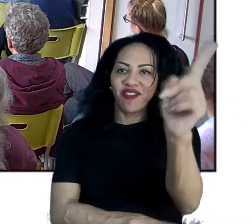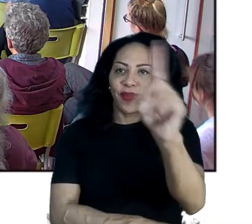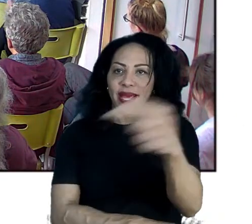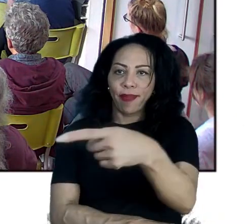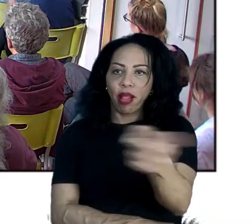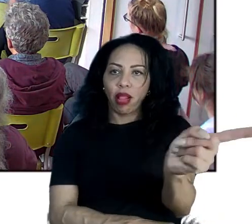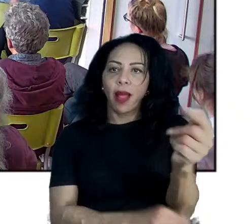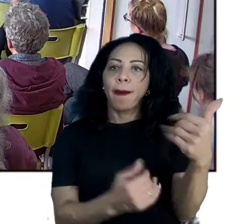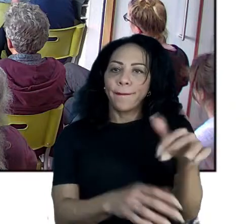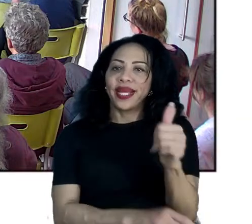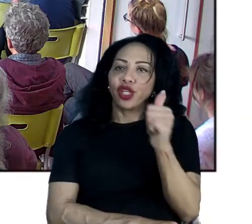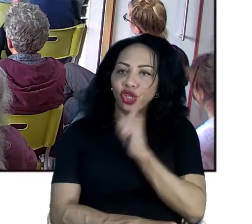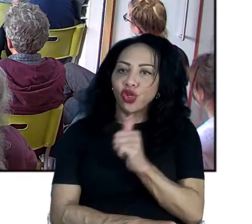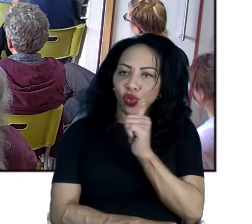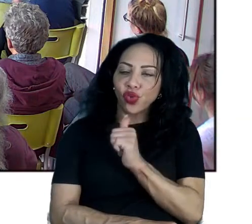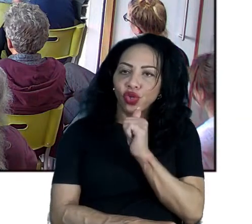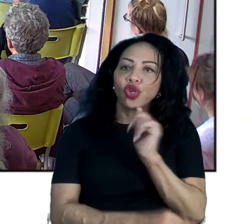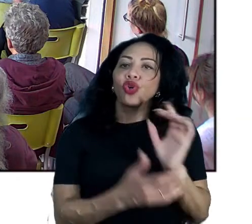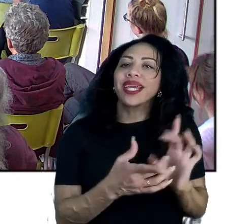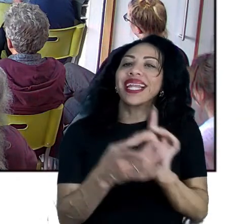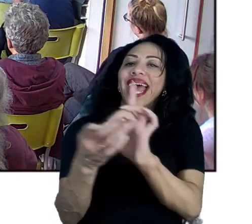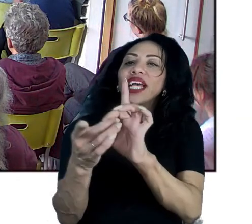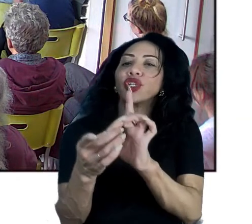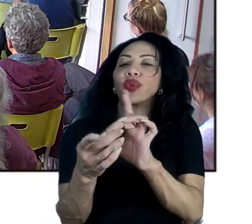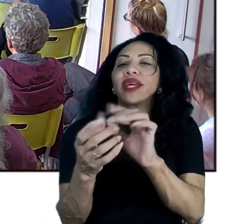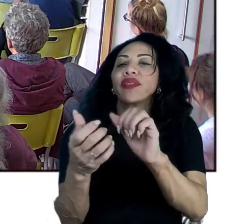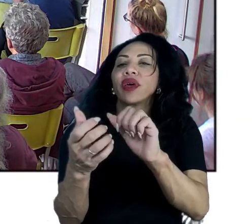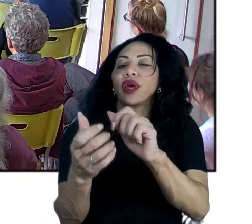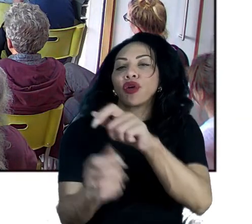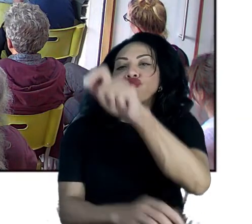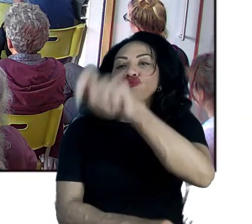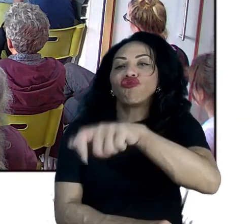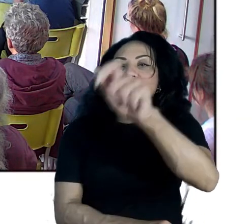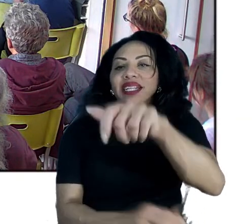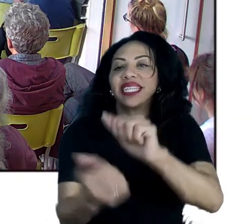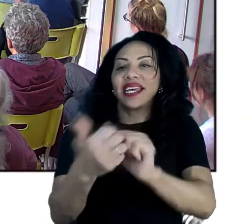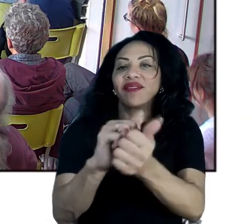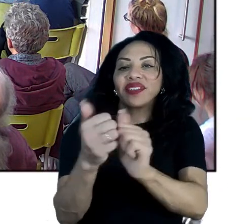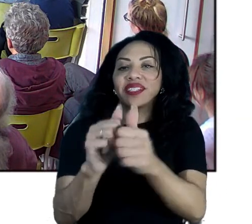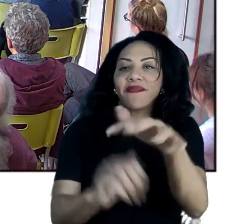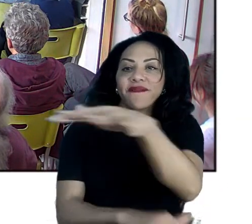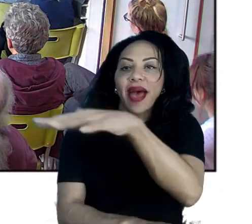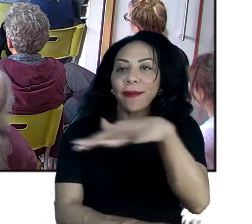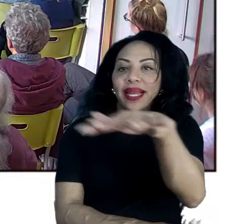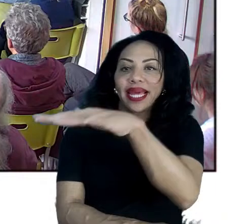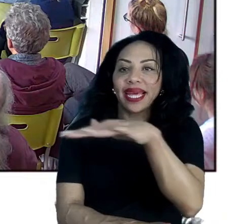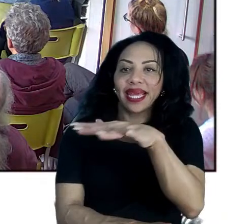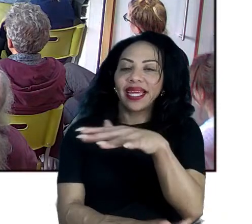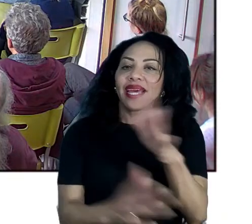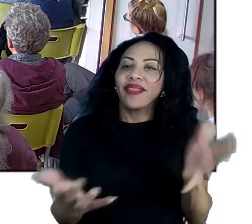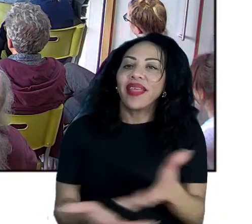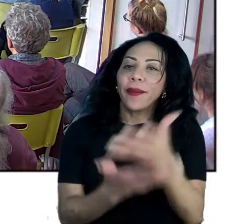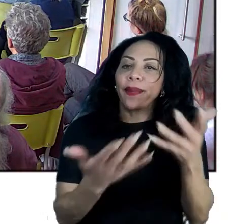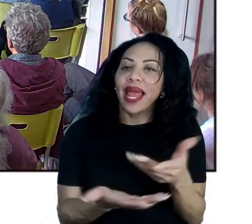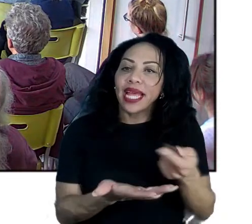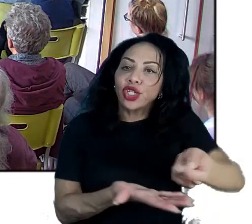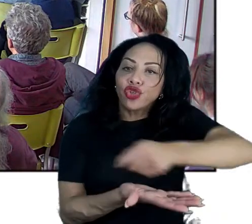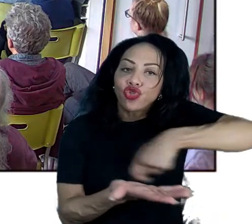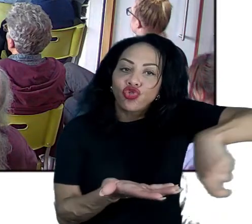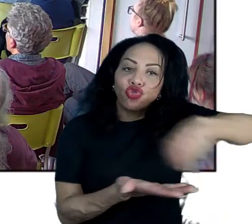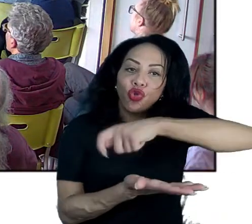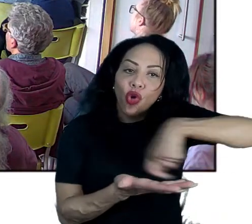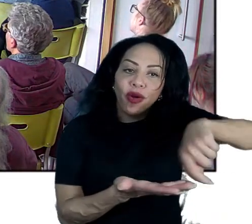it for connecting with relatives who lived the other side of the world, and they played drawing games, and they were around about 30, so they had